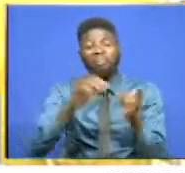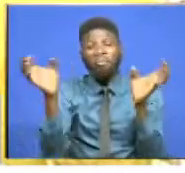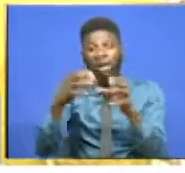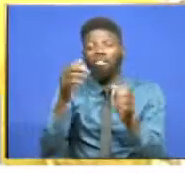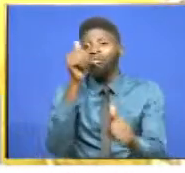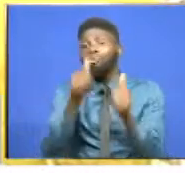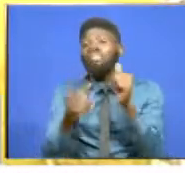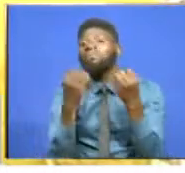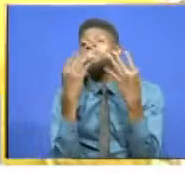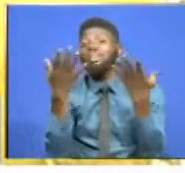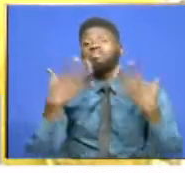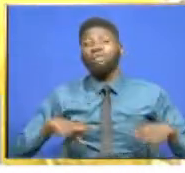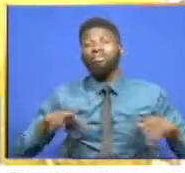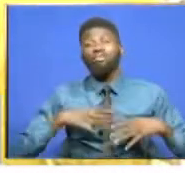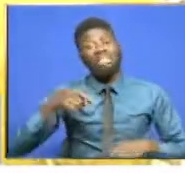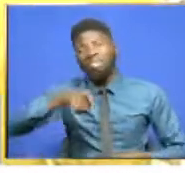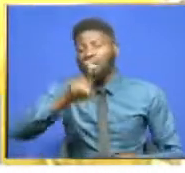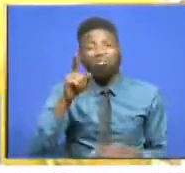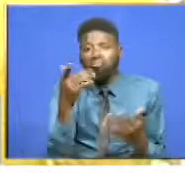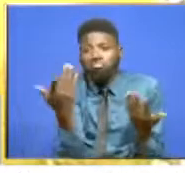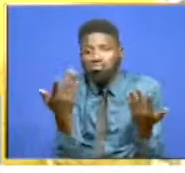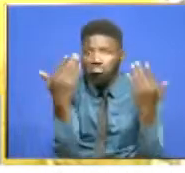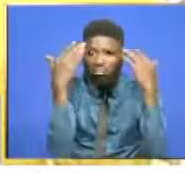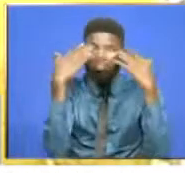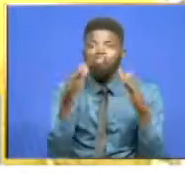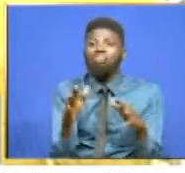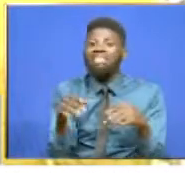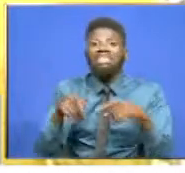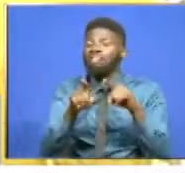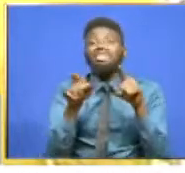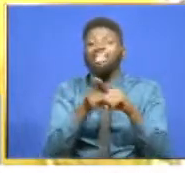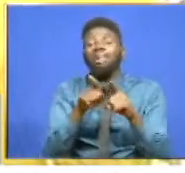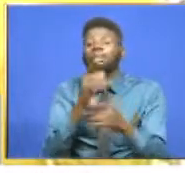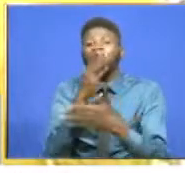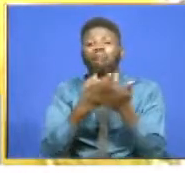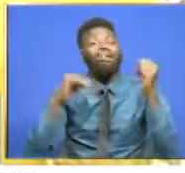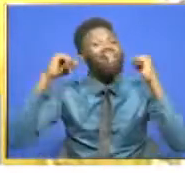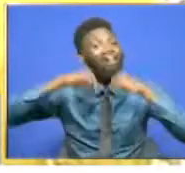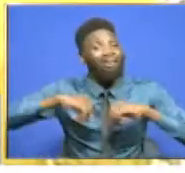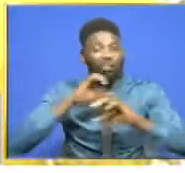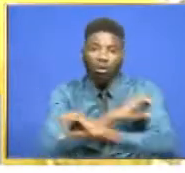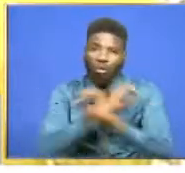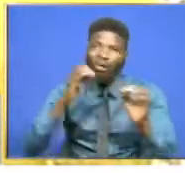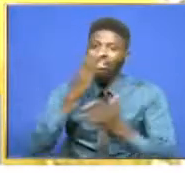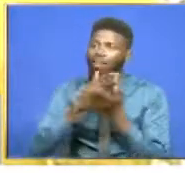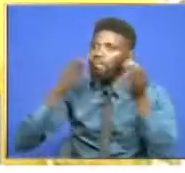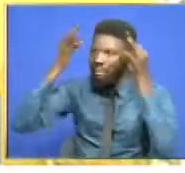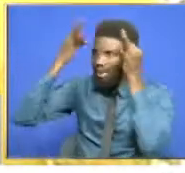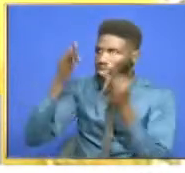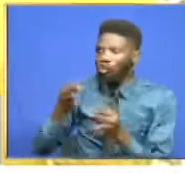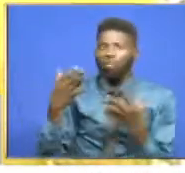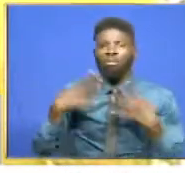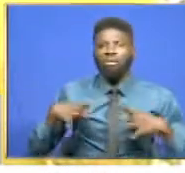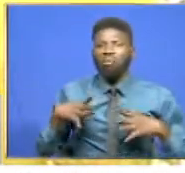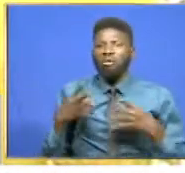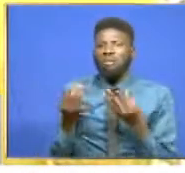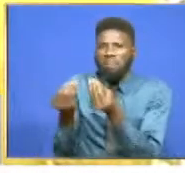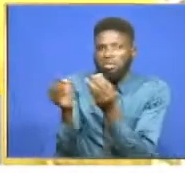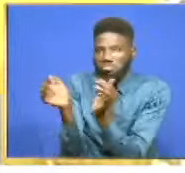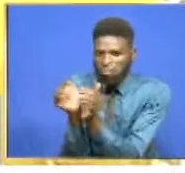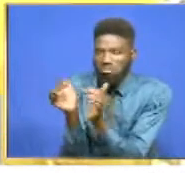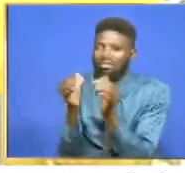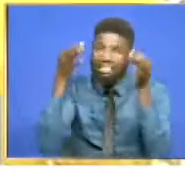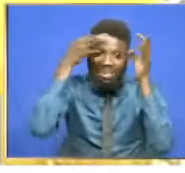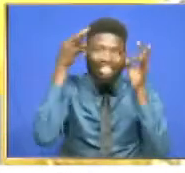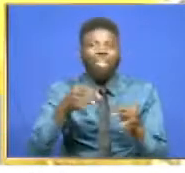necessarily ascribe to. They do not buy in. Some decisions are made by a few individuals and then they